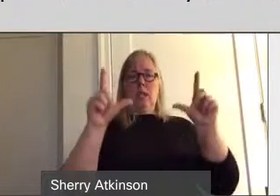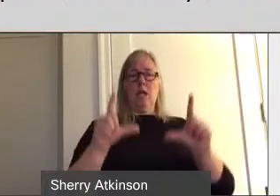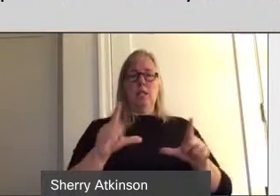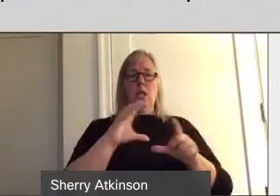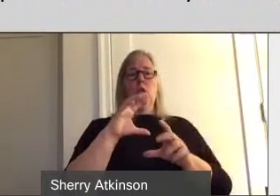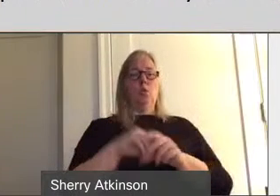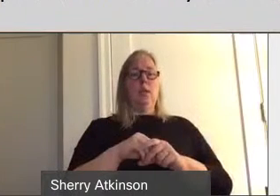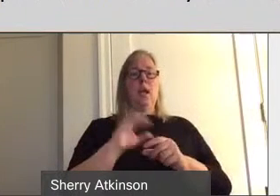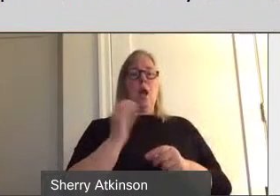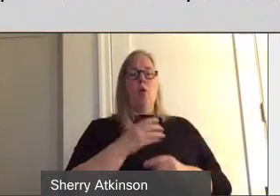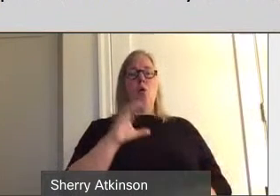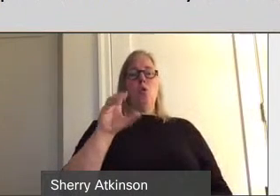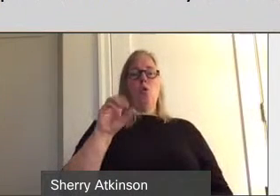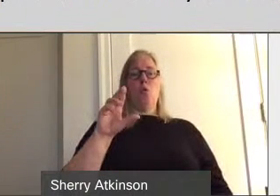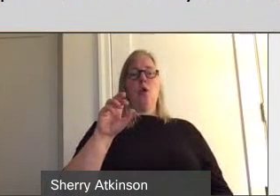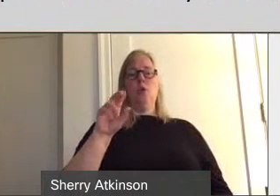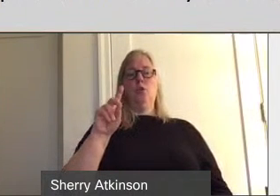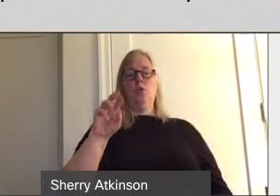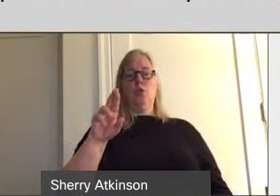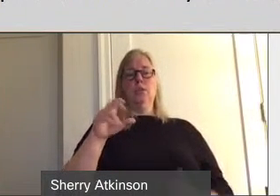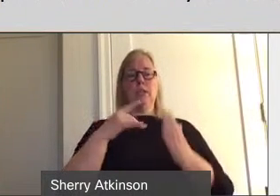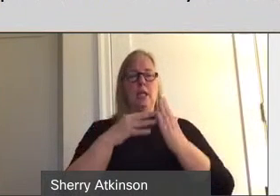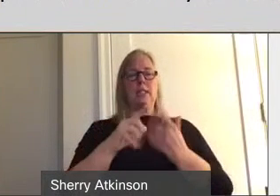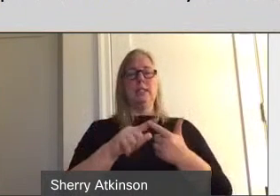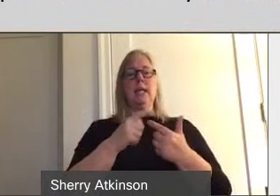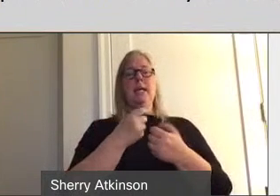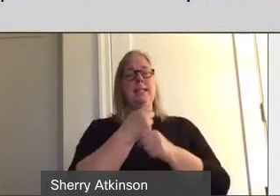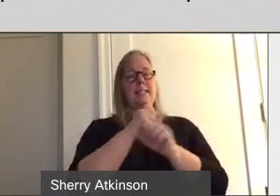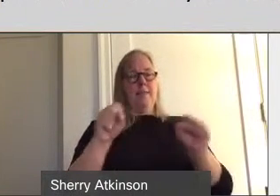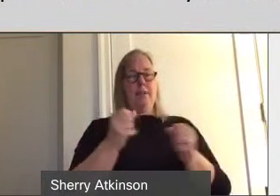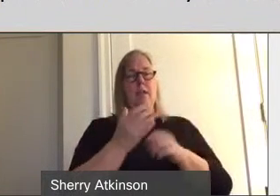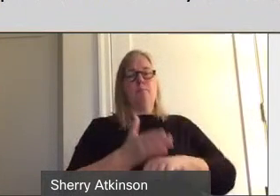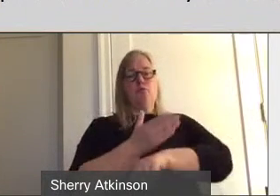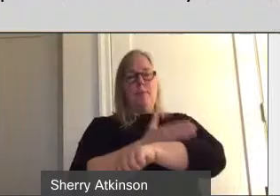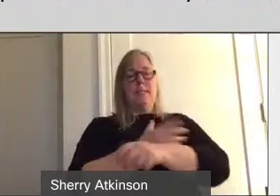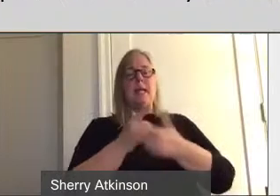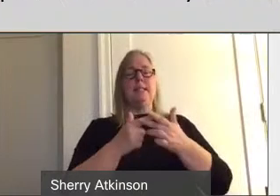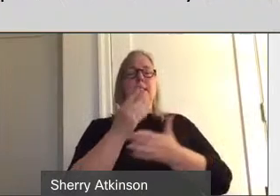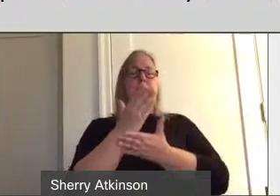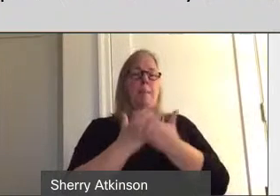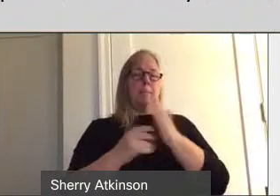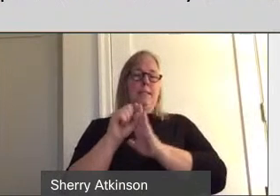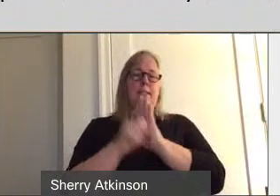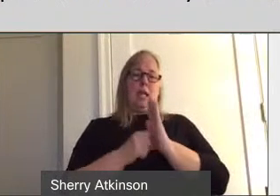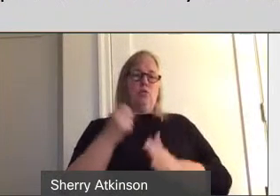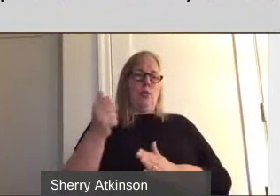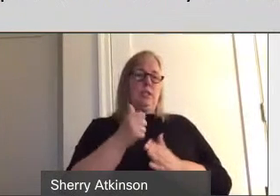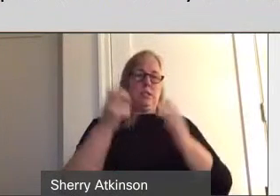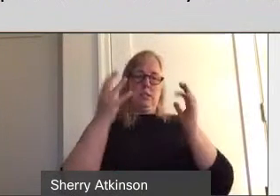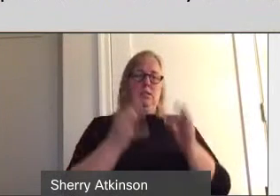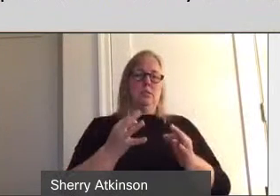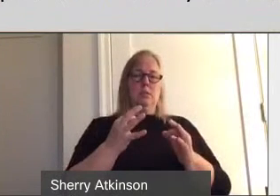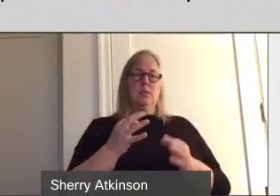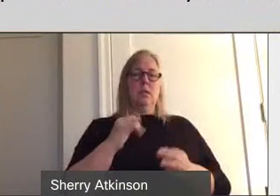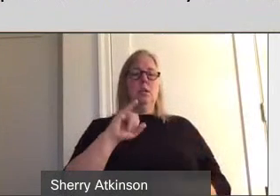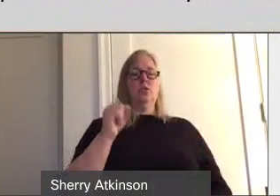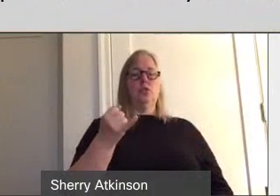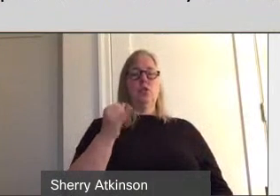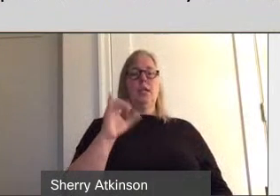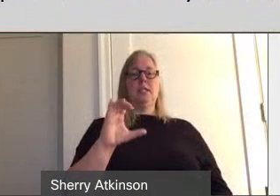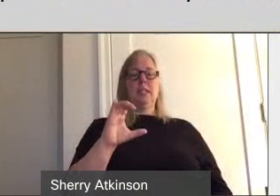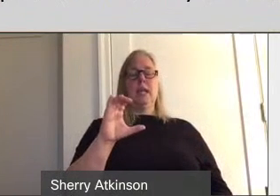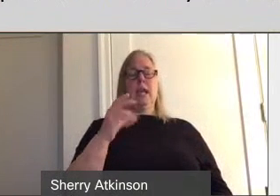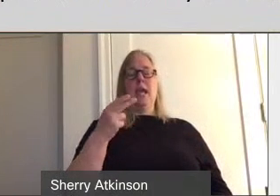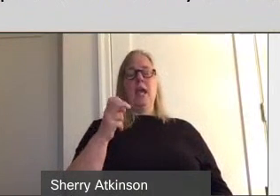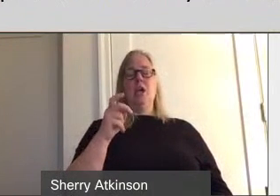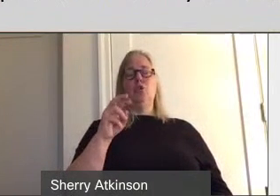corridor studies, safety improvements, and some of the state transit decisions. I saw J.C. Hendrickson is on the committee,